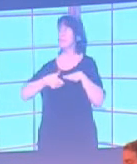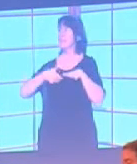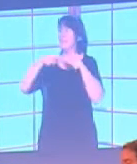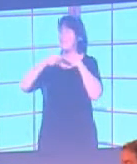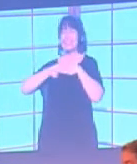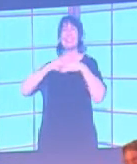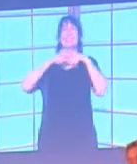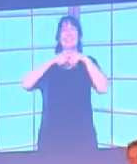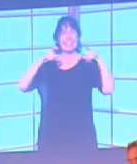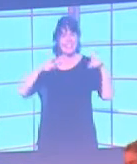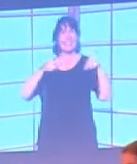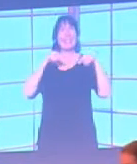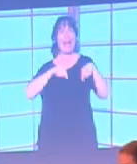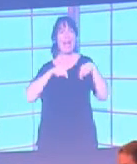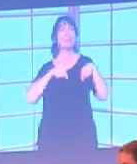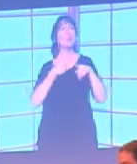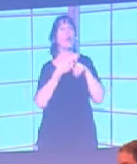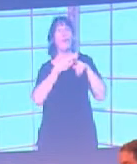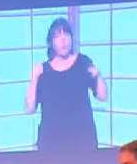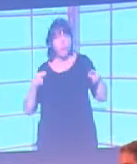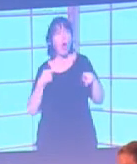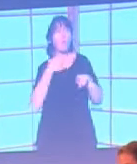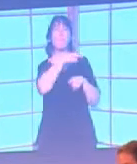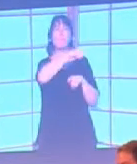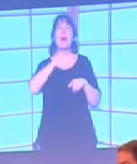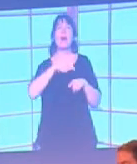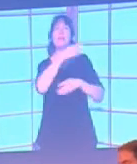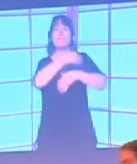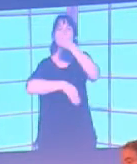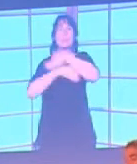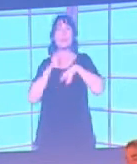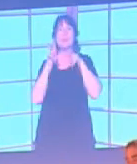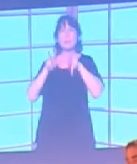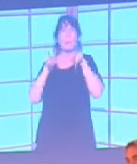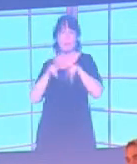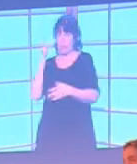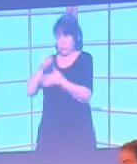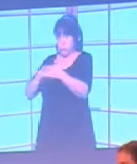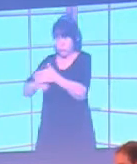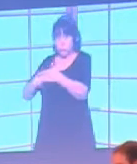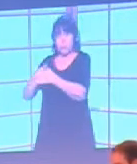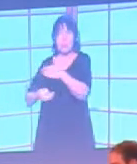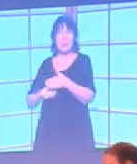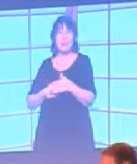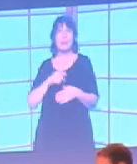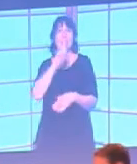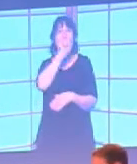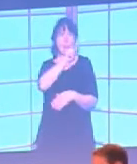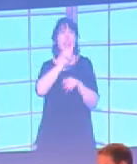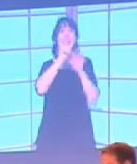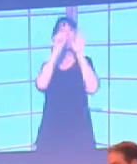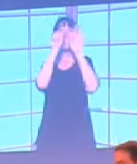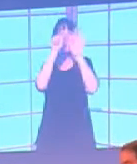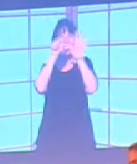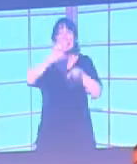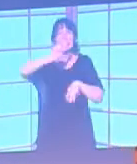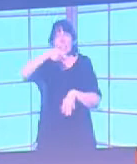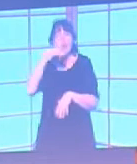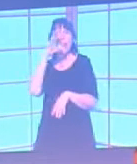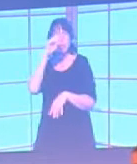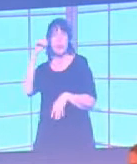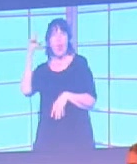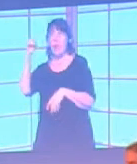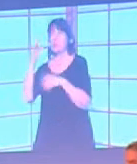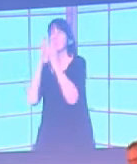from disabled spectators. As Jacques was mentioning before, around 16,000 requests, including companions, have been